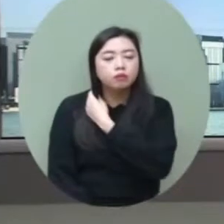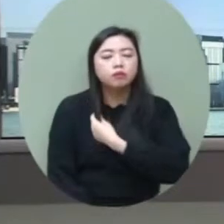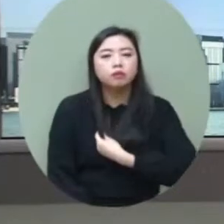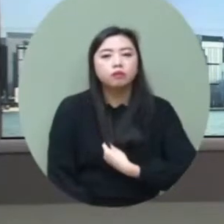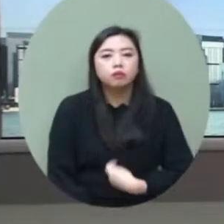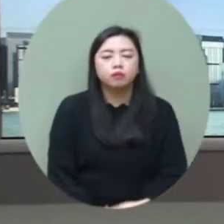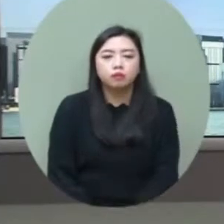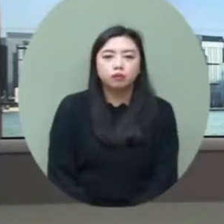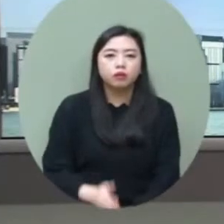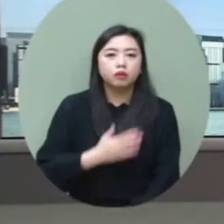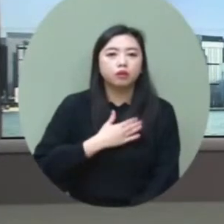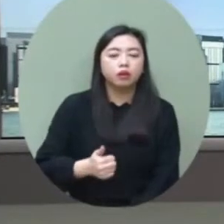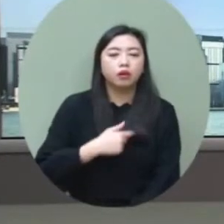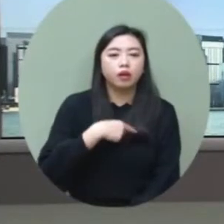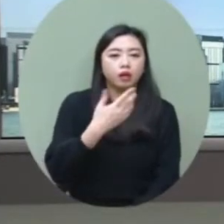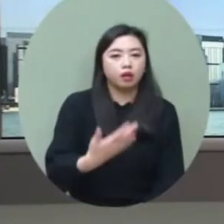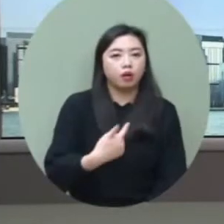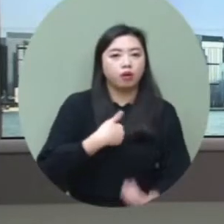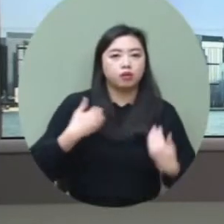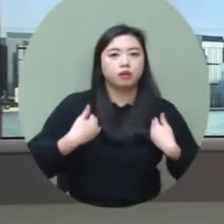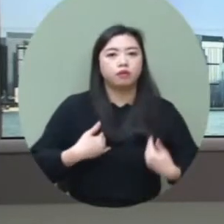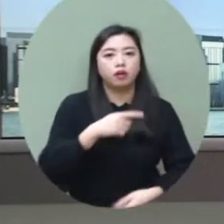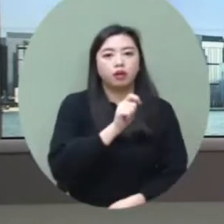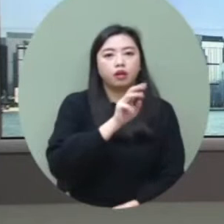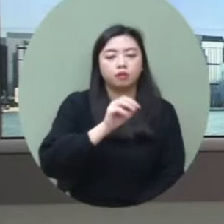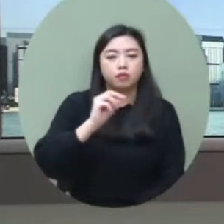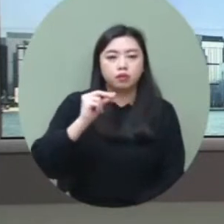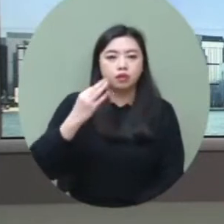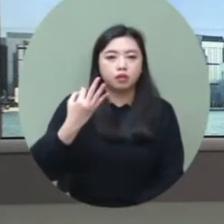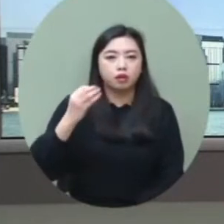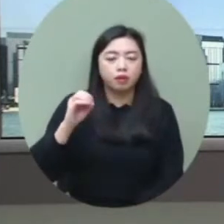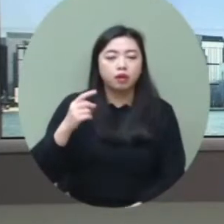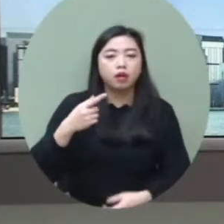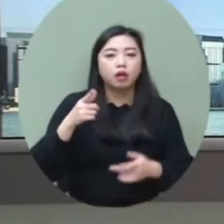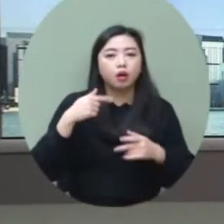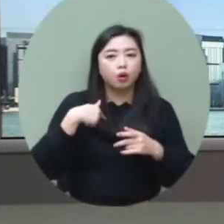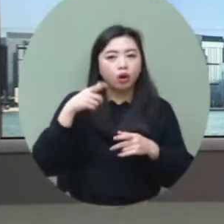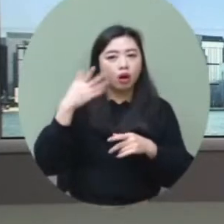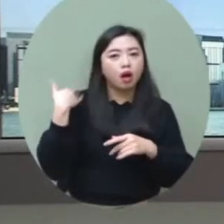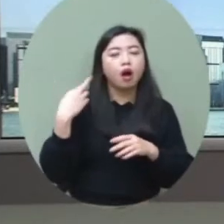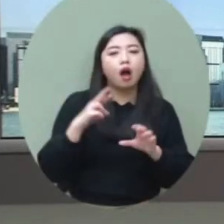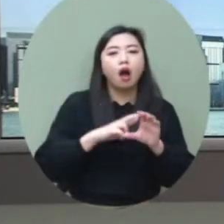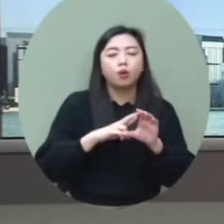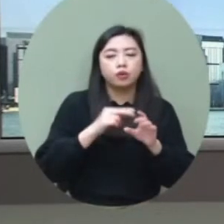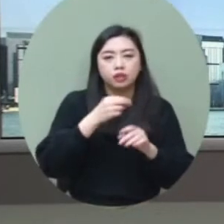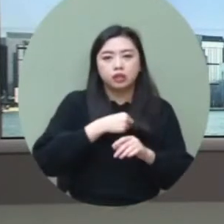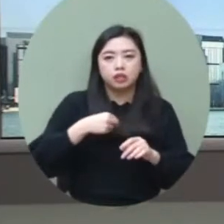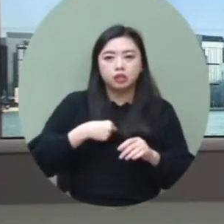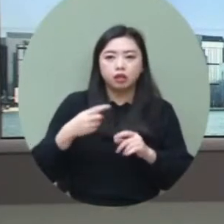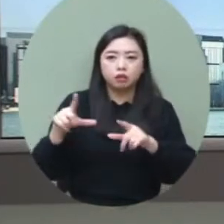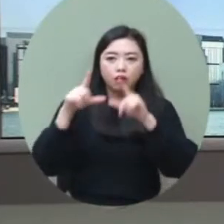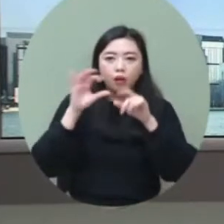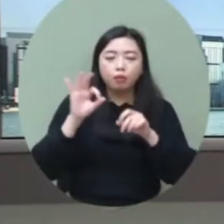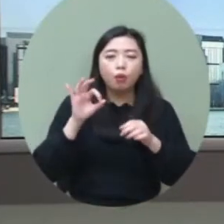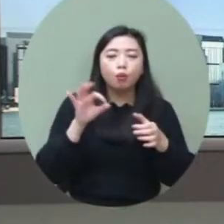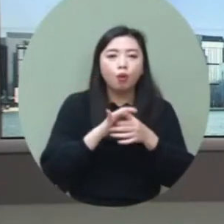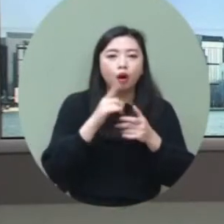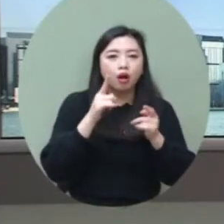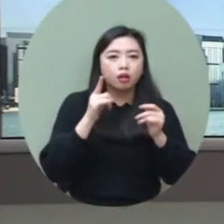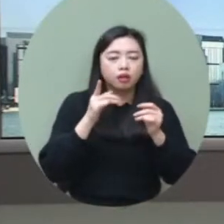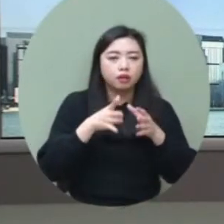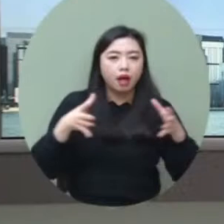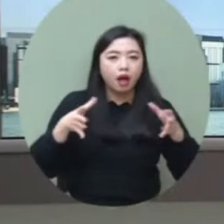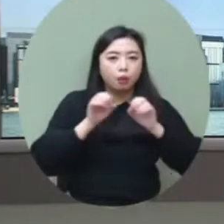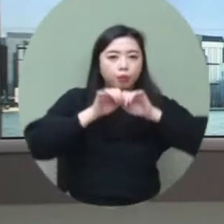AM 730. Yesterday, Dr. Au did not tell us about the criteria for